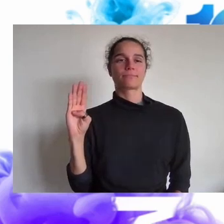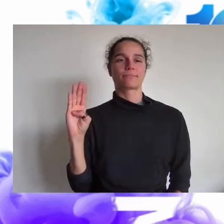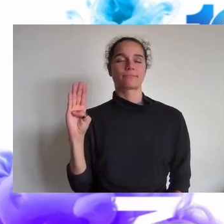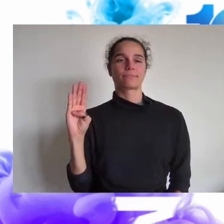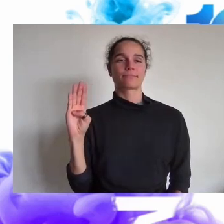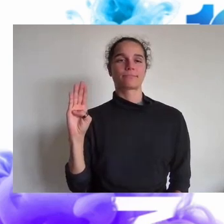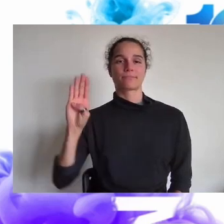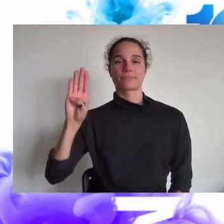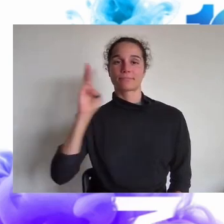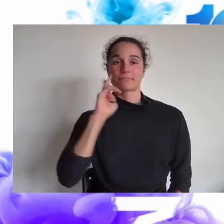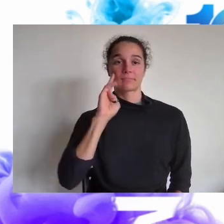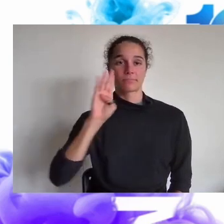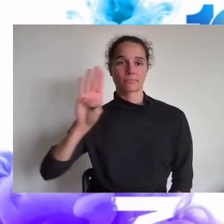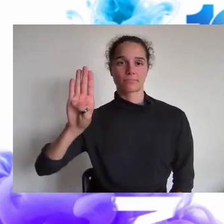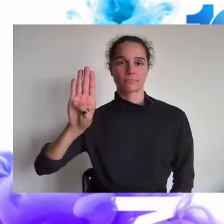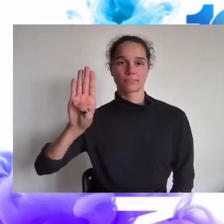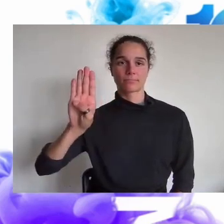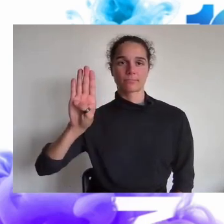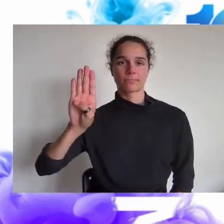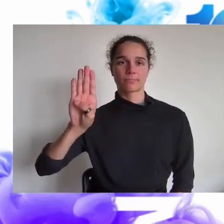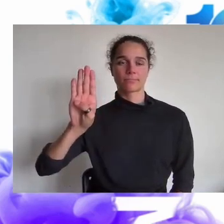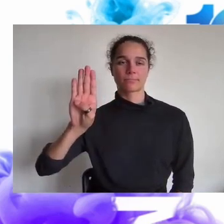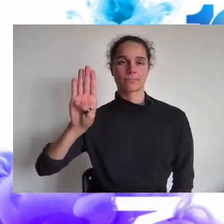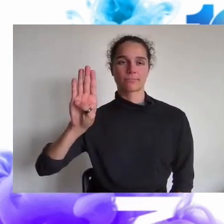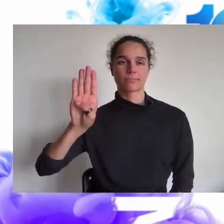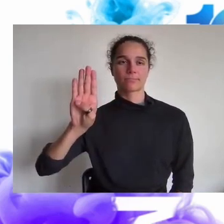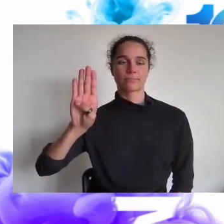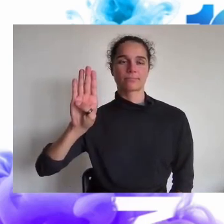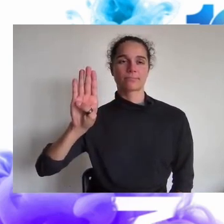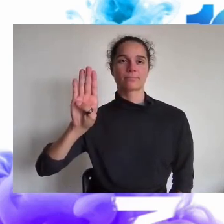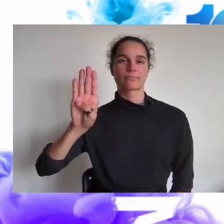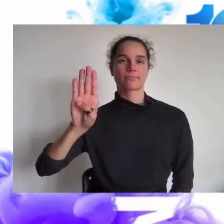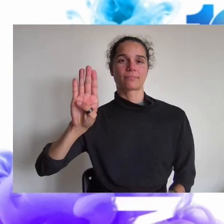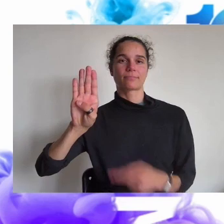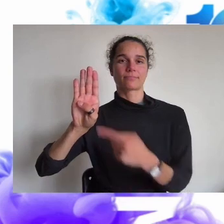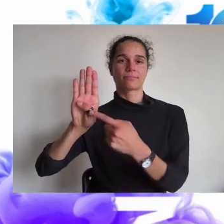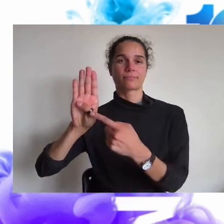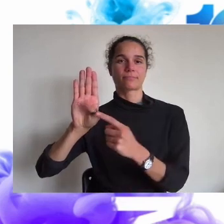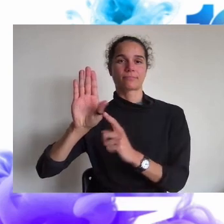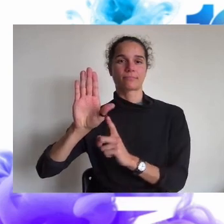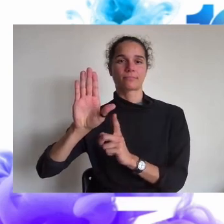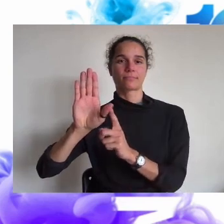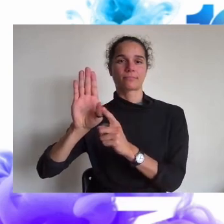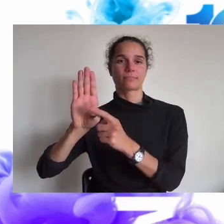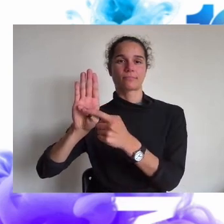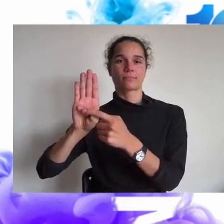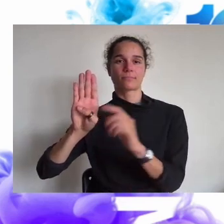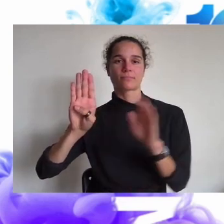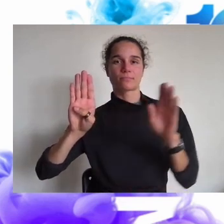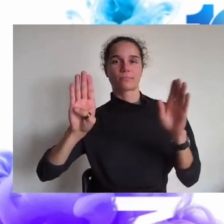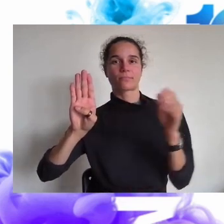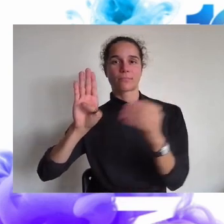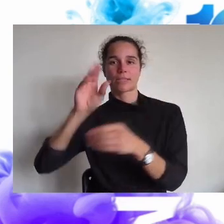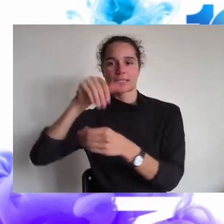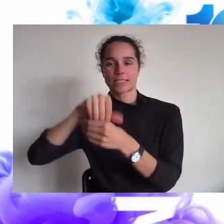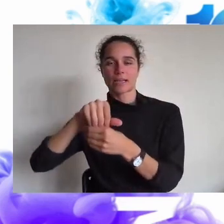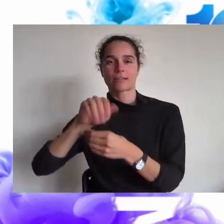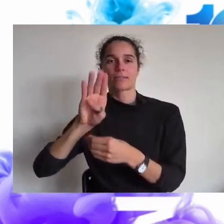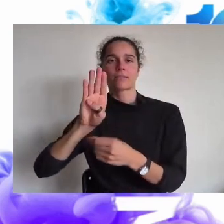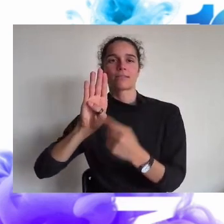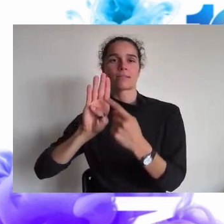You see, the thumb is inside and the four fingers are facing upward. B.